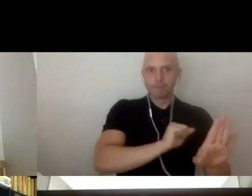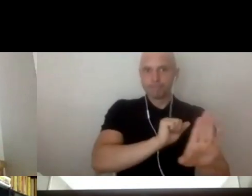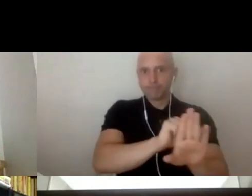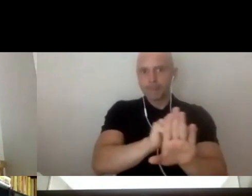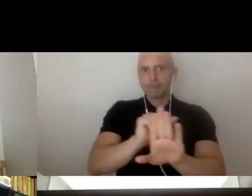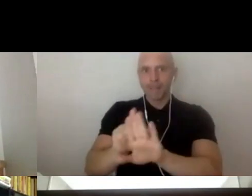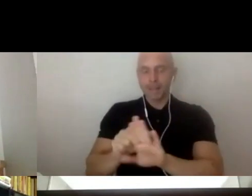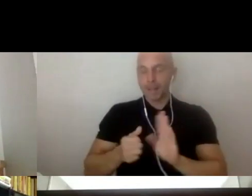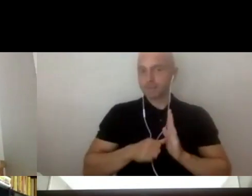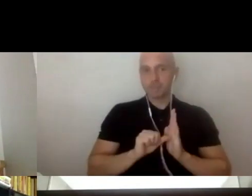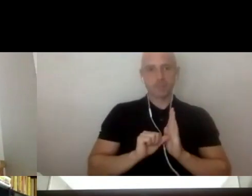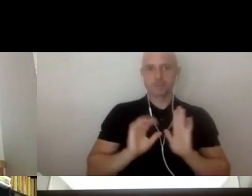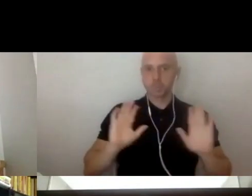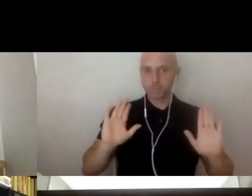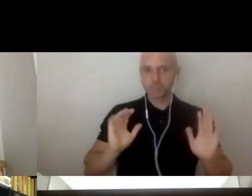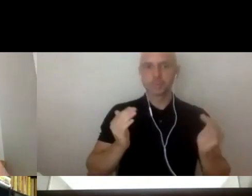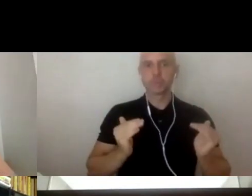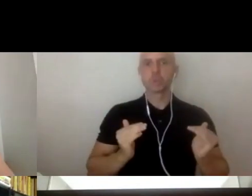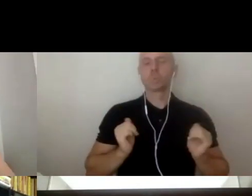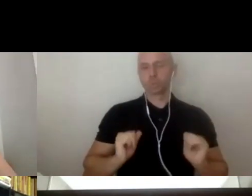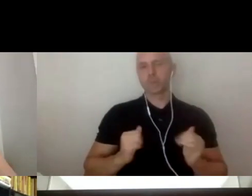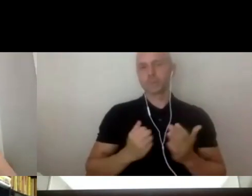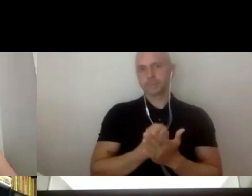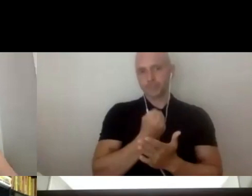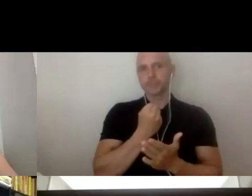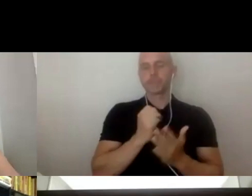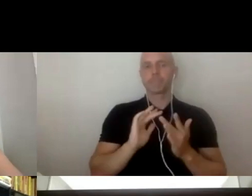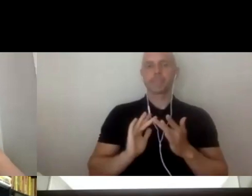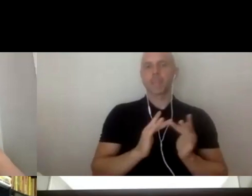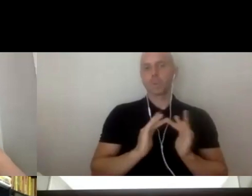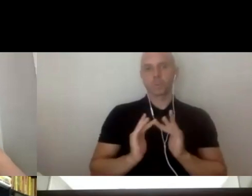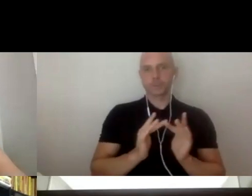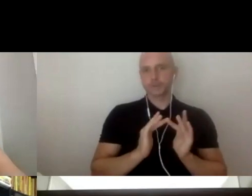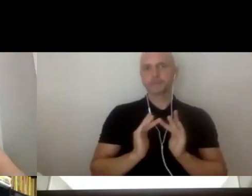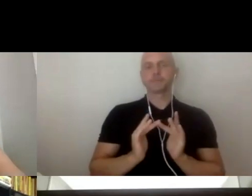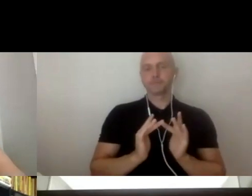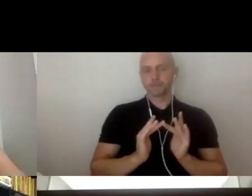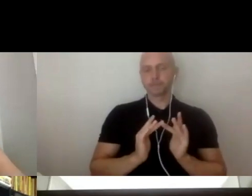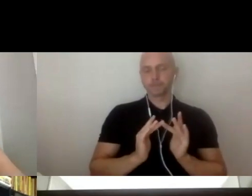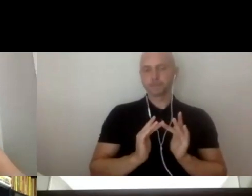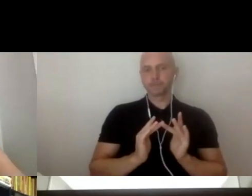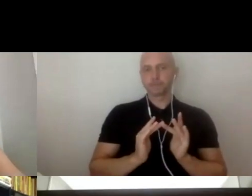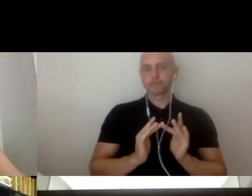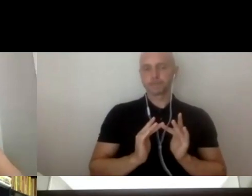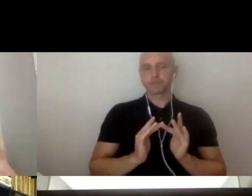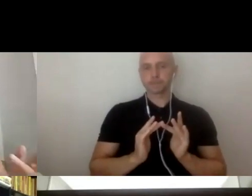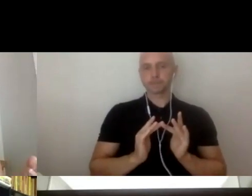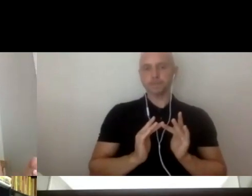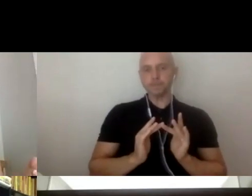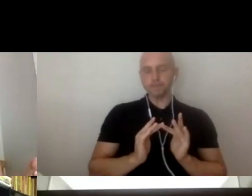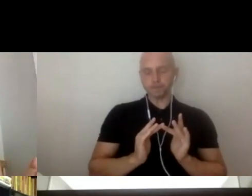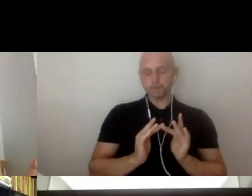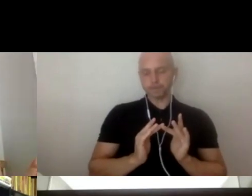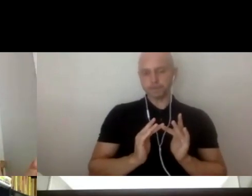of the existing networks online that are based about your local community. In terms of at least my community, there's at